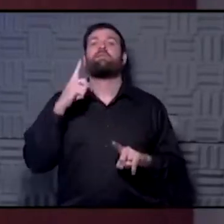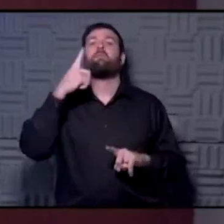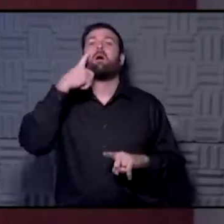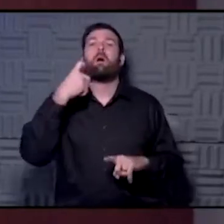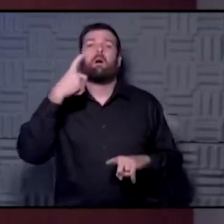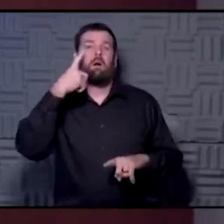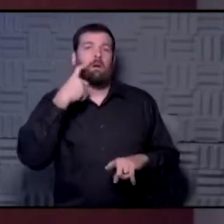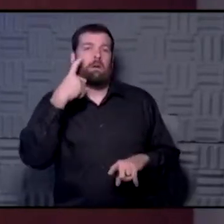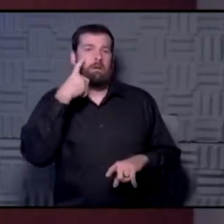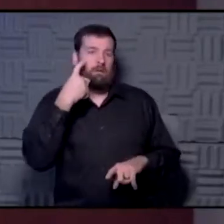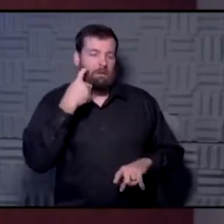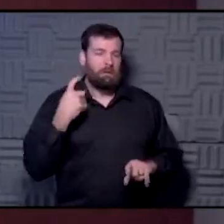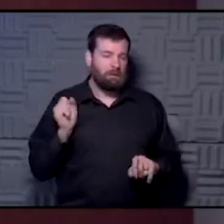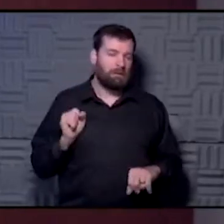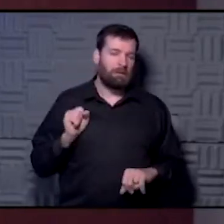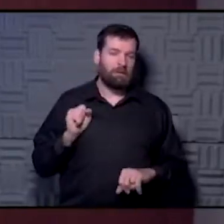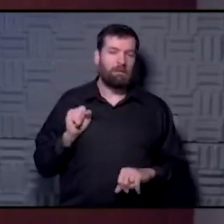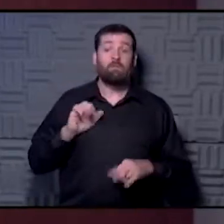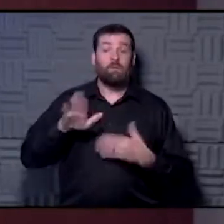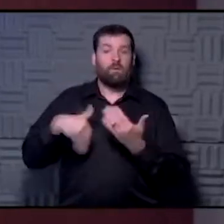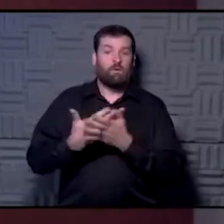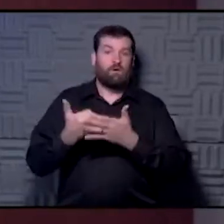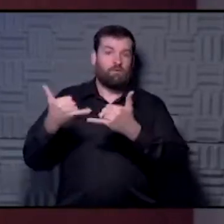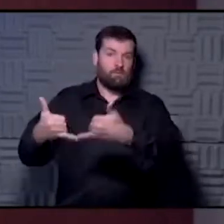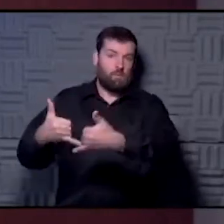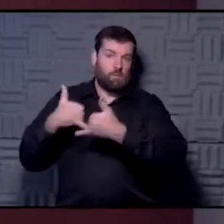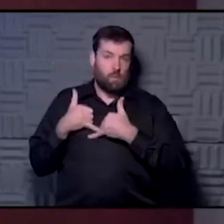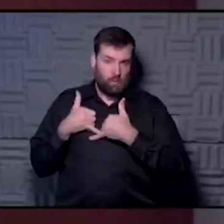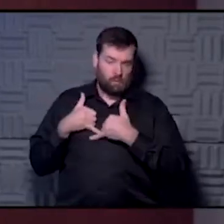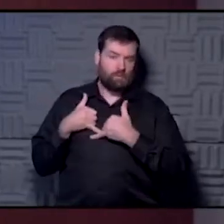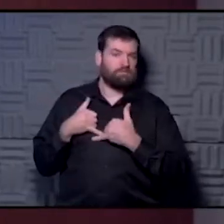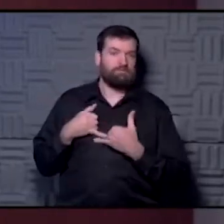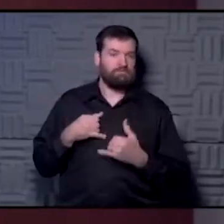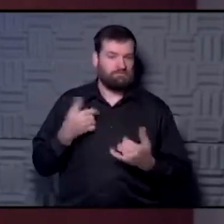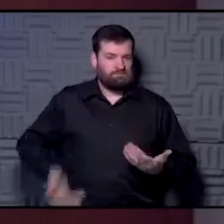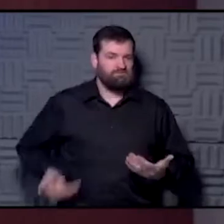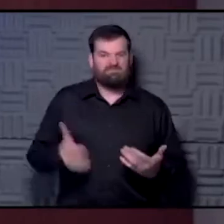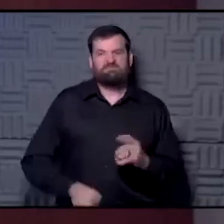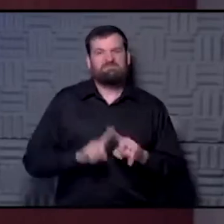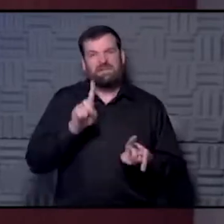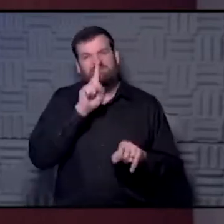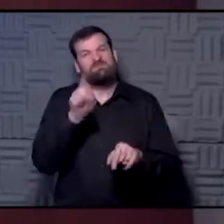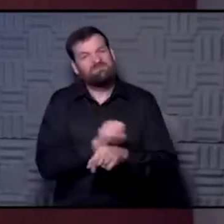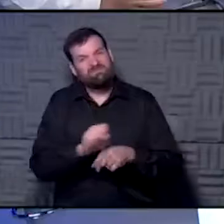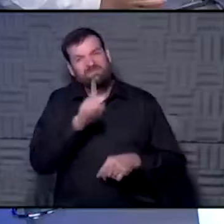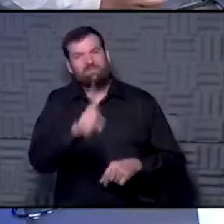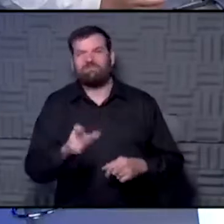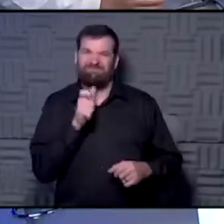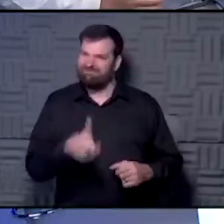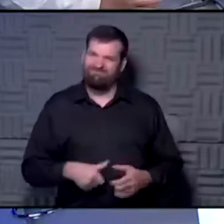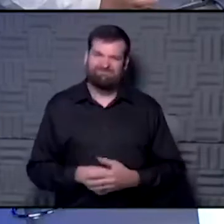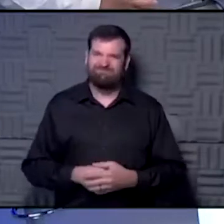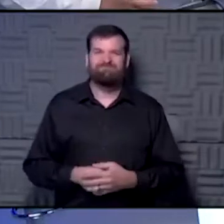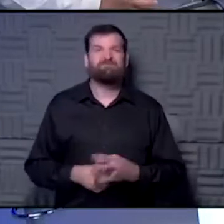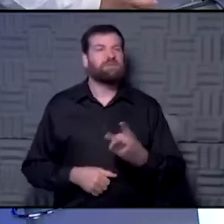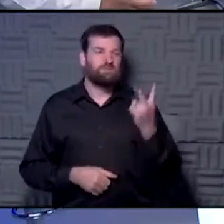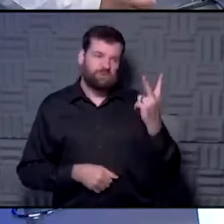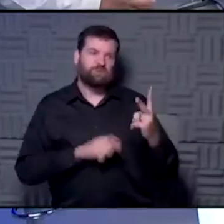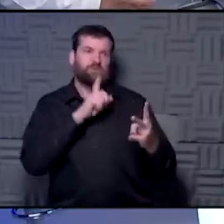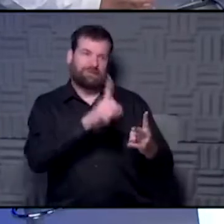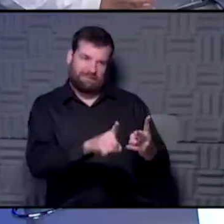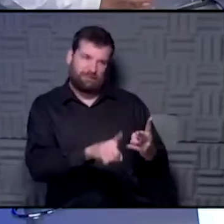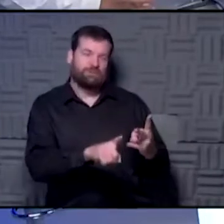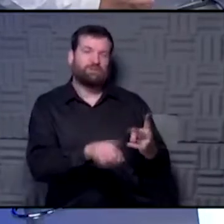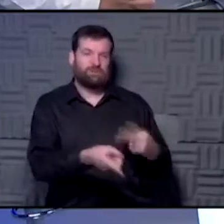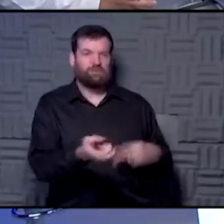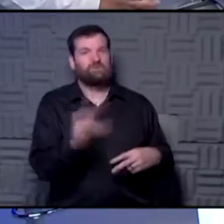story goes that all the awards came to me, but there's no way that was actually true. Really Yeah, true. I got 2 real ones. I got